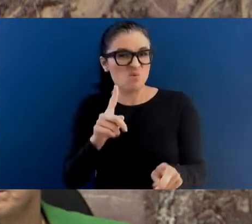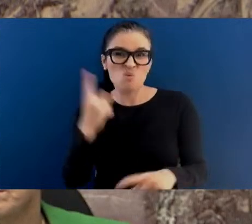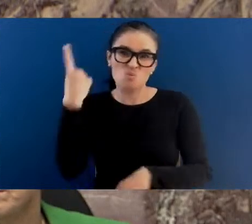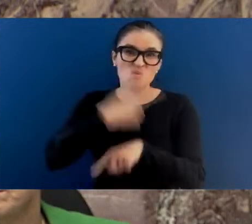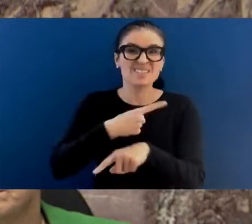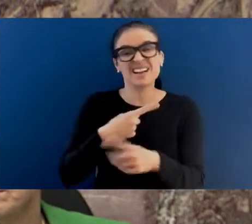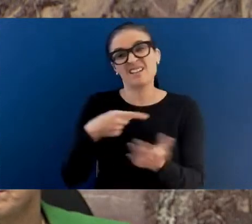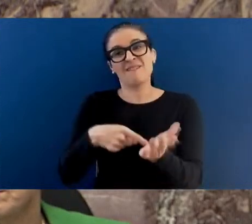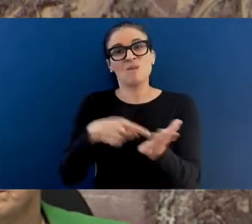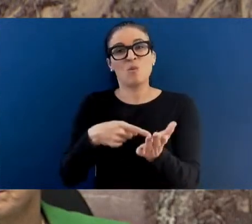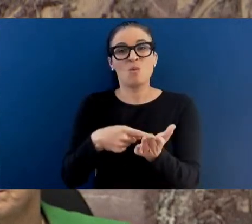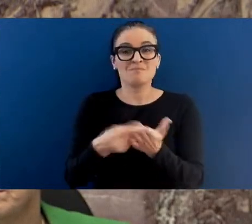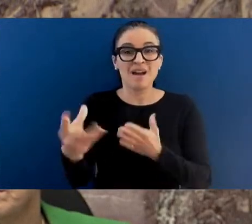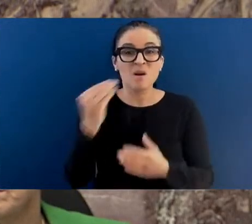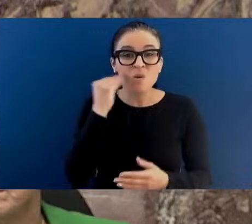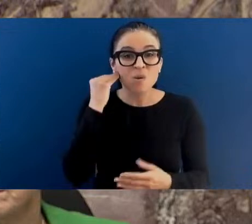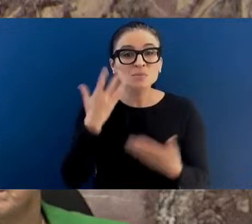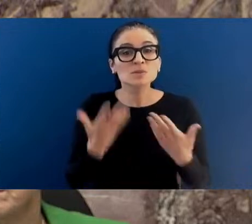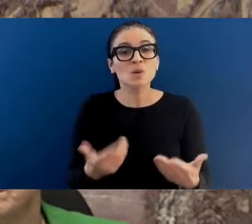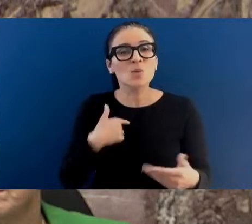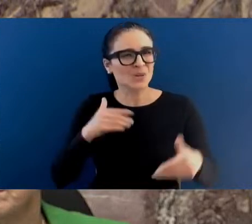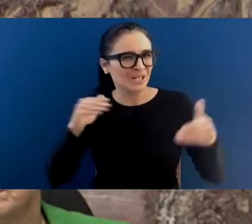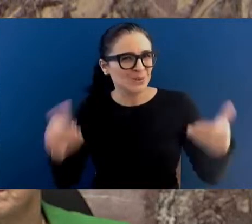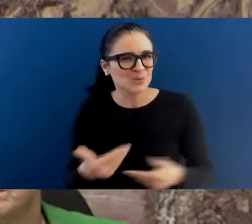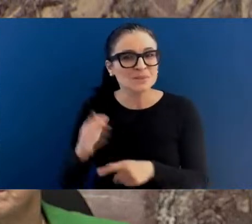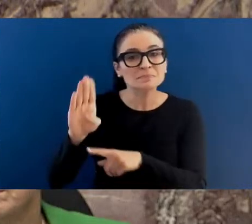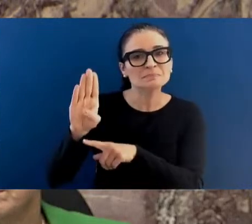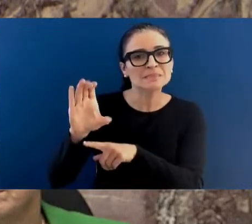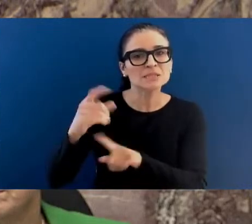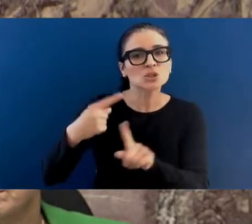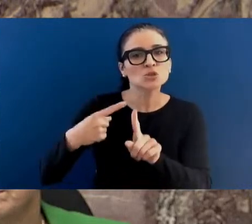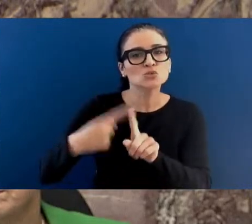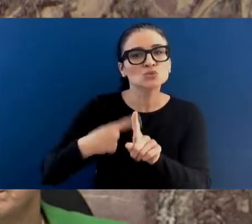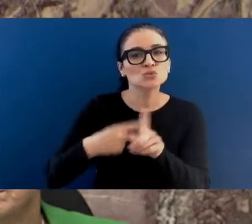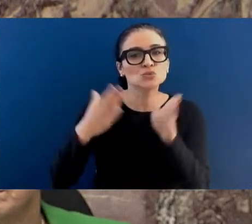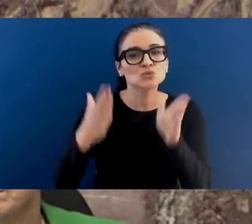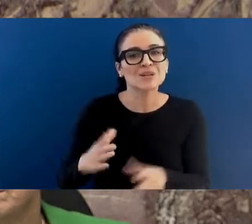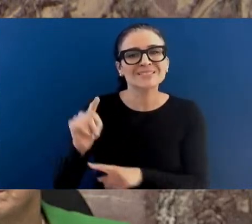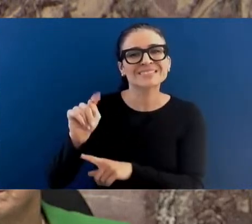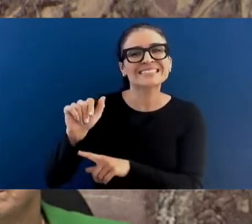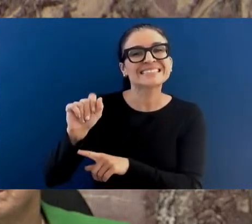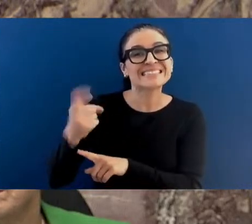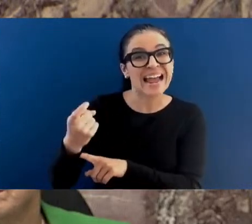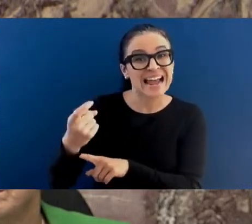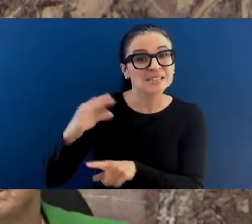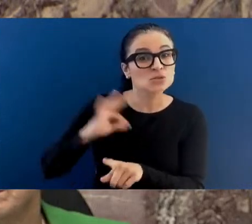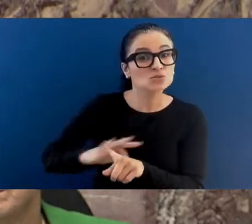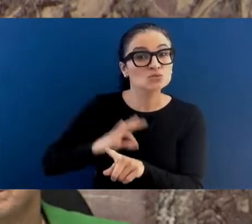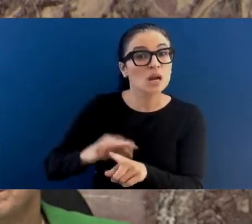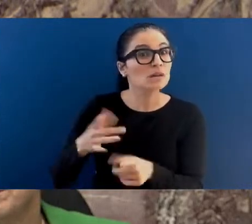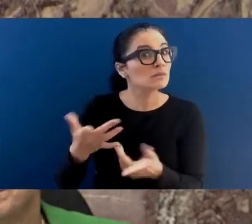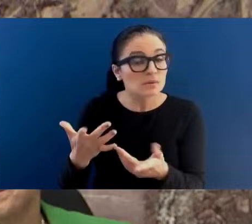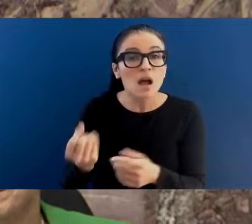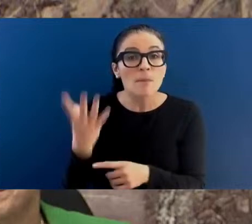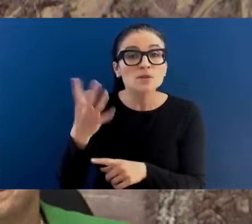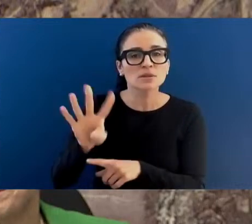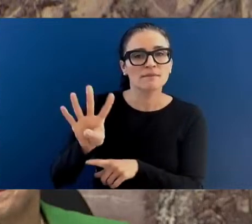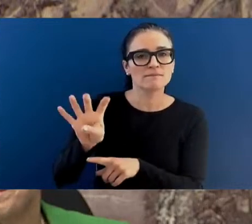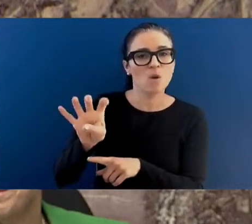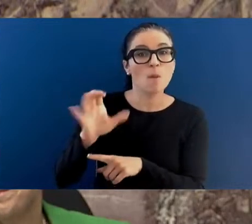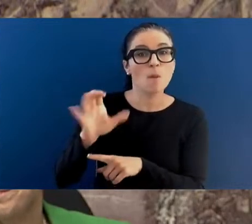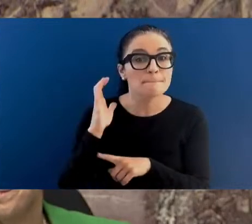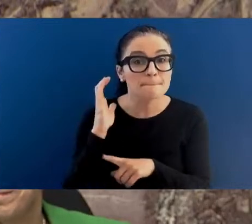Credit, putting $400 back into the pockets of renters. And he is hopeful because we've cut costs for